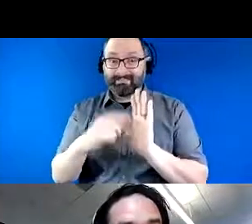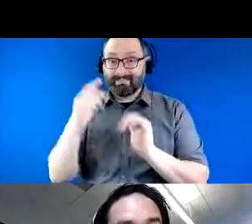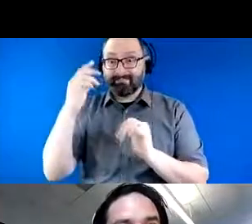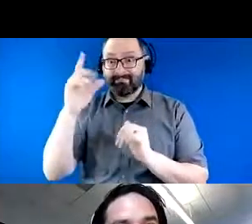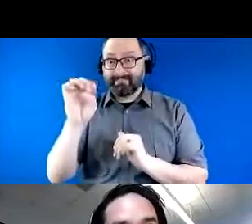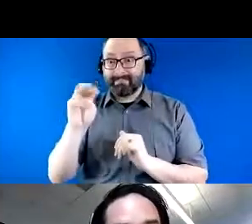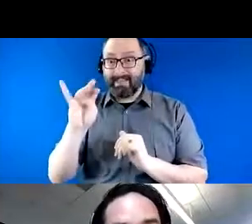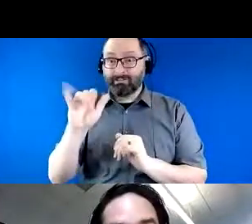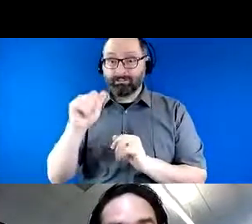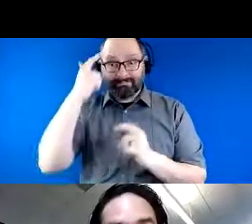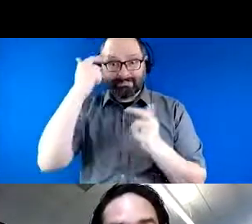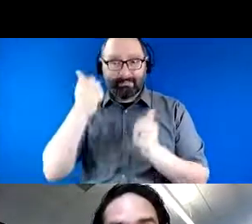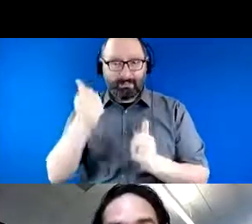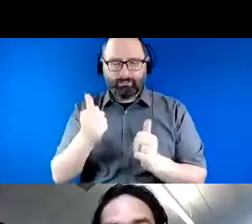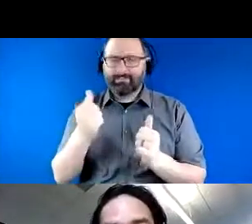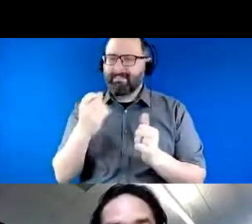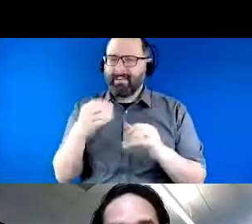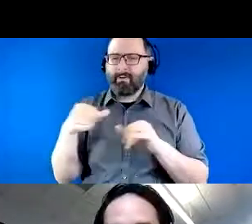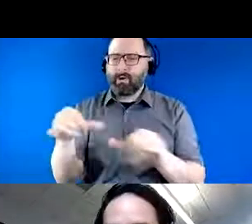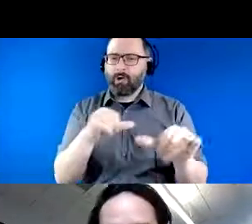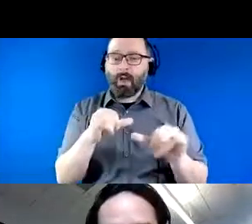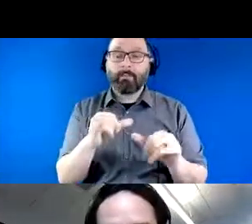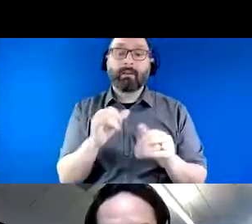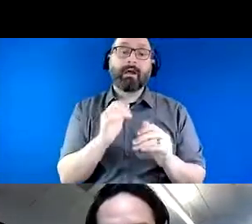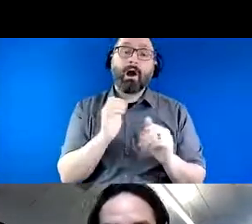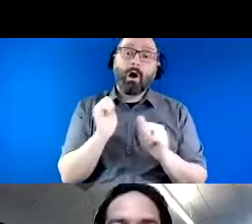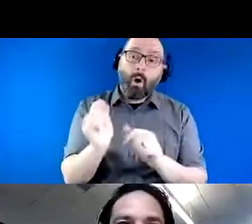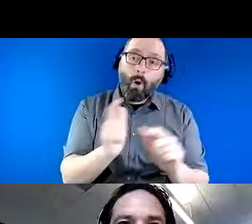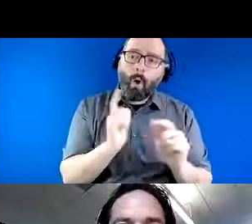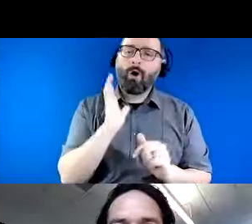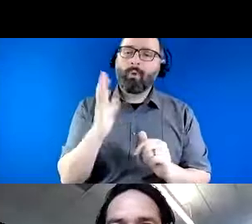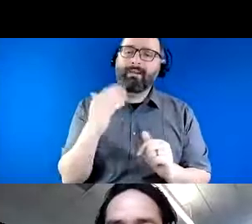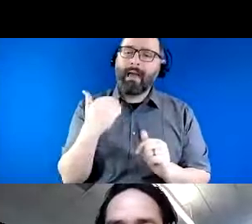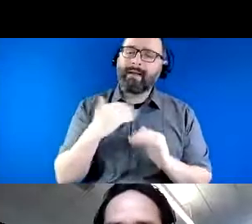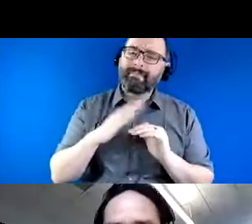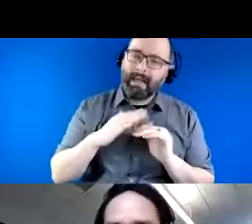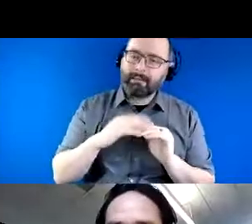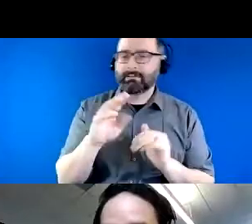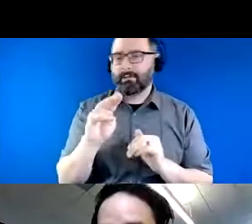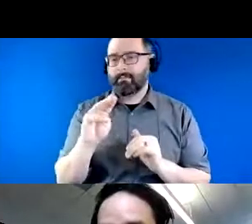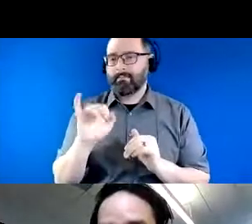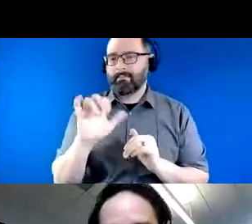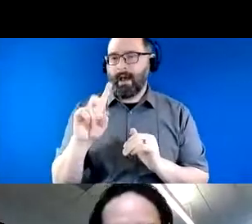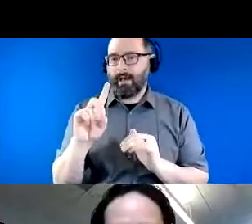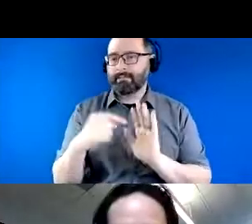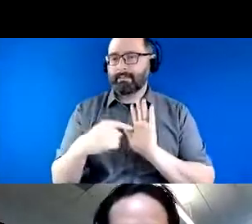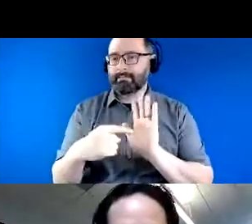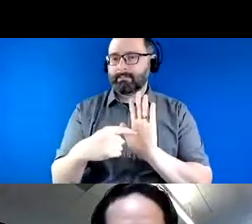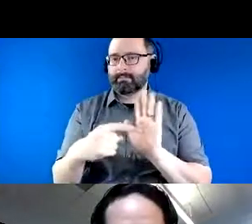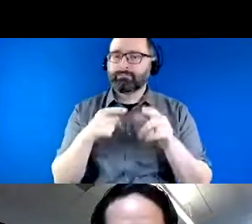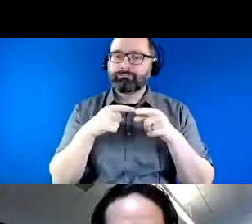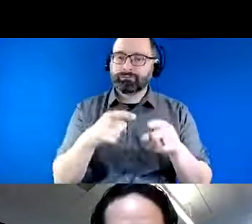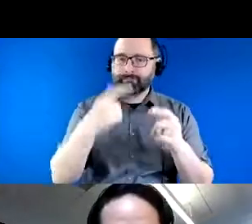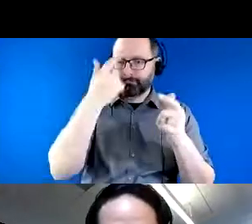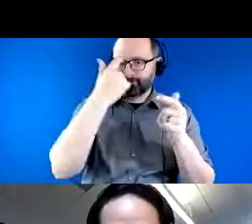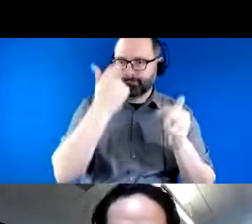much everyone with dementia will have at least mild symptoms during the course of the disease. And you can